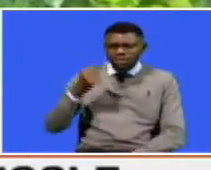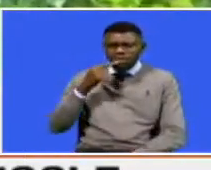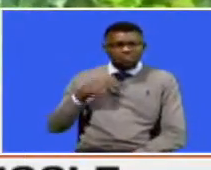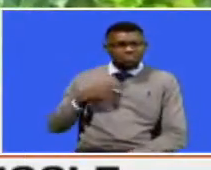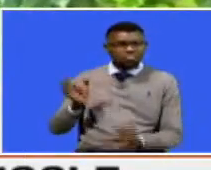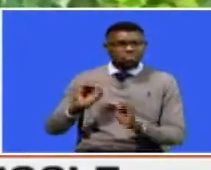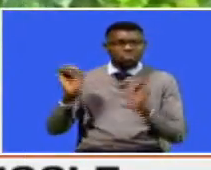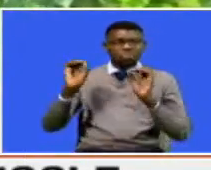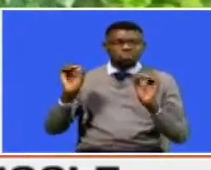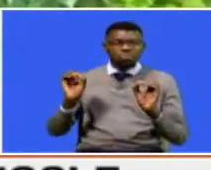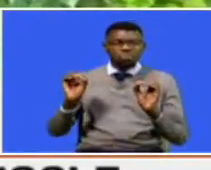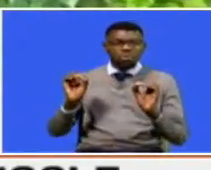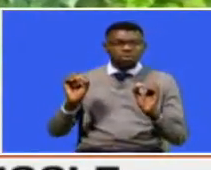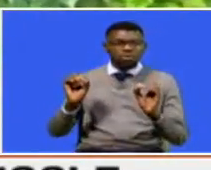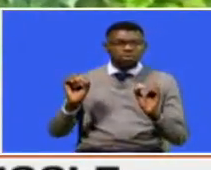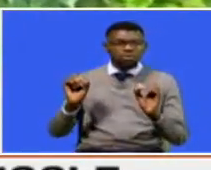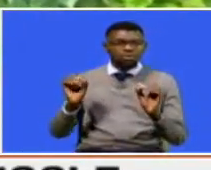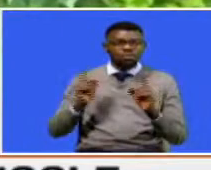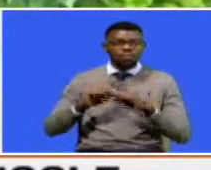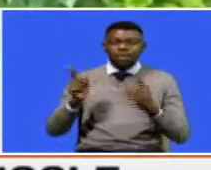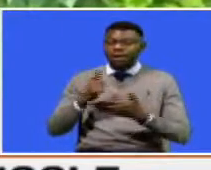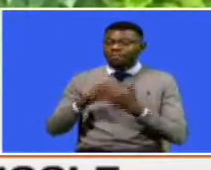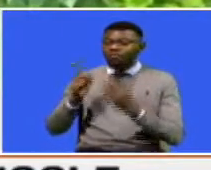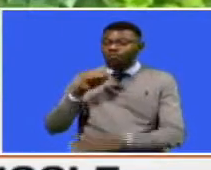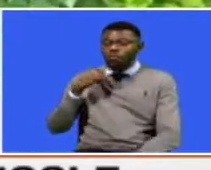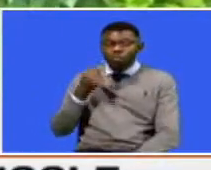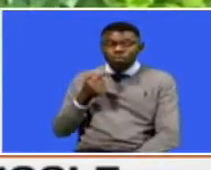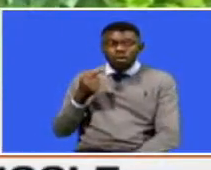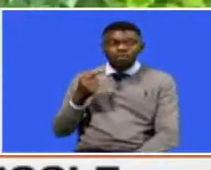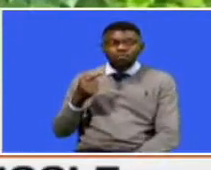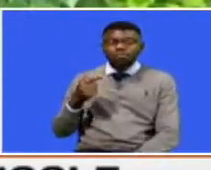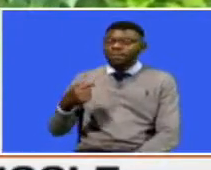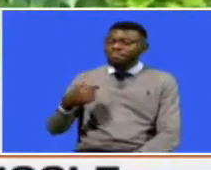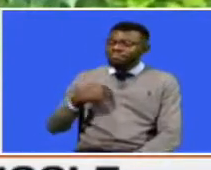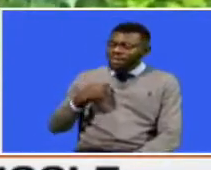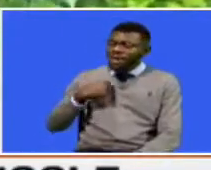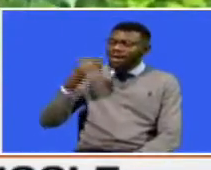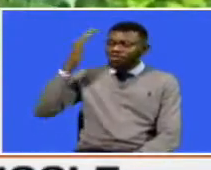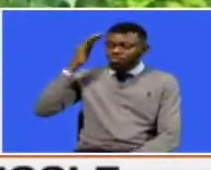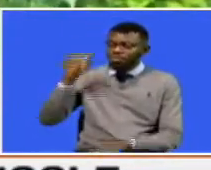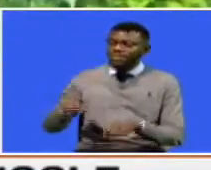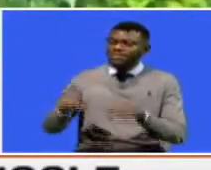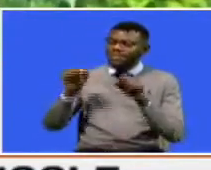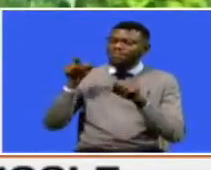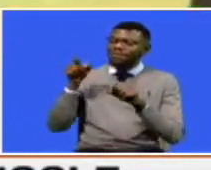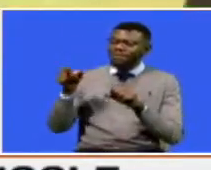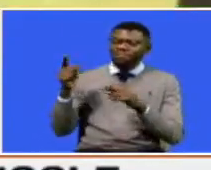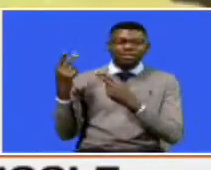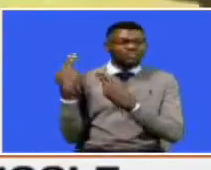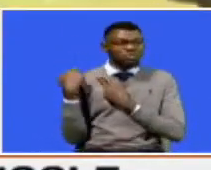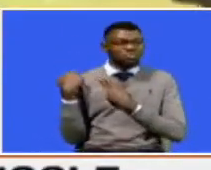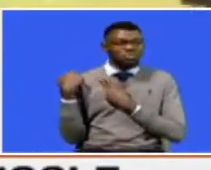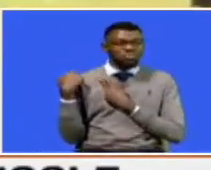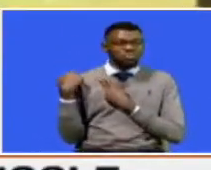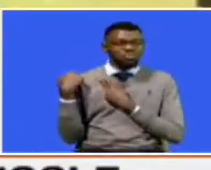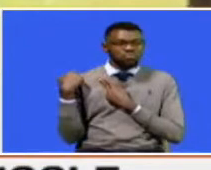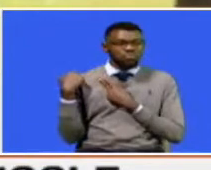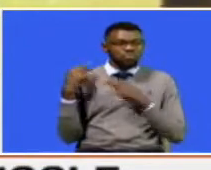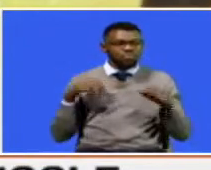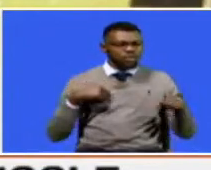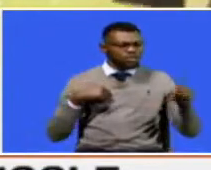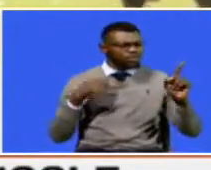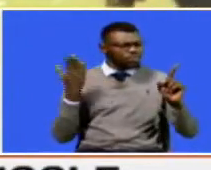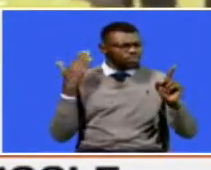mwenyewe akuja. Mwenye alipitisha, because the DC is the chairman of land control board. Akitoa kwa sababu yeye ndio alikuwa